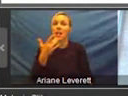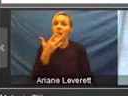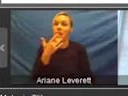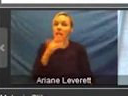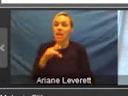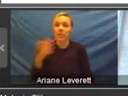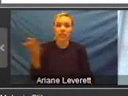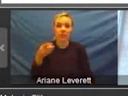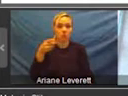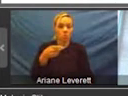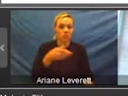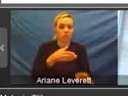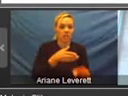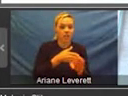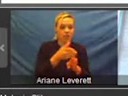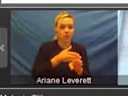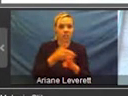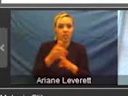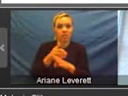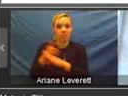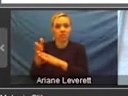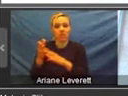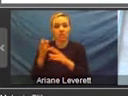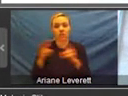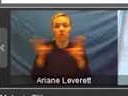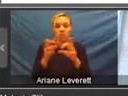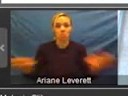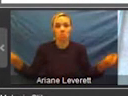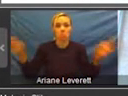play a very crucial role for inclusive